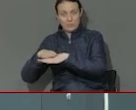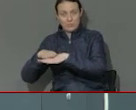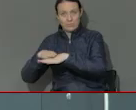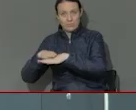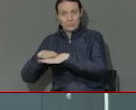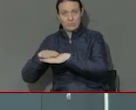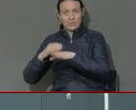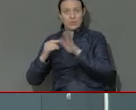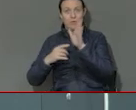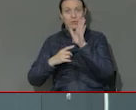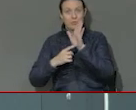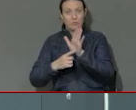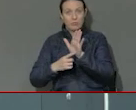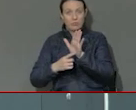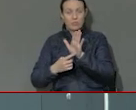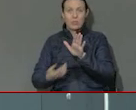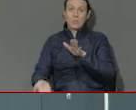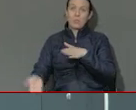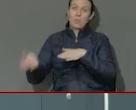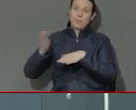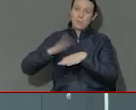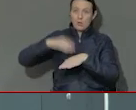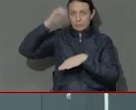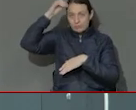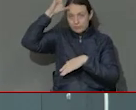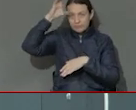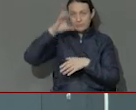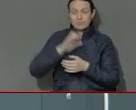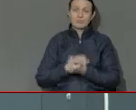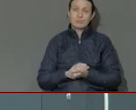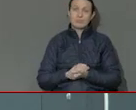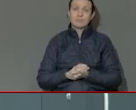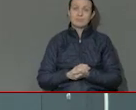That shows that we are more intelligent.